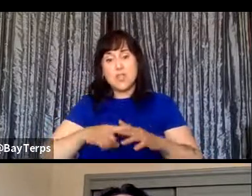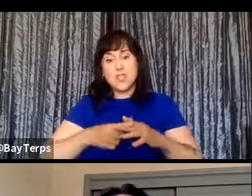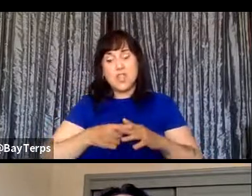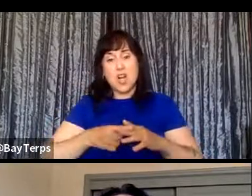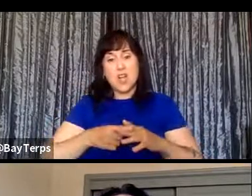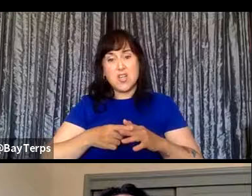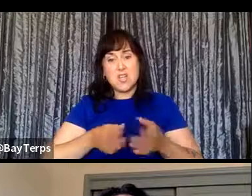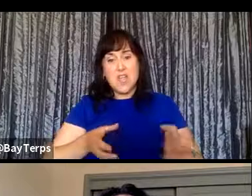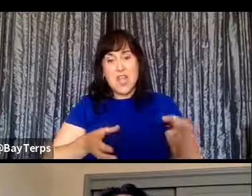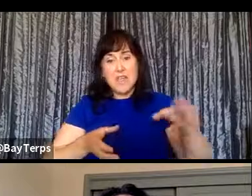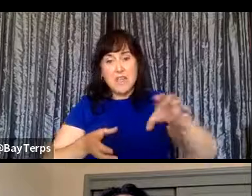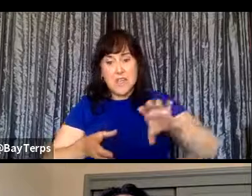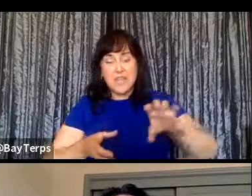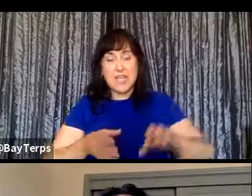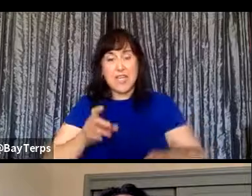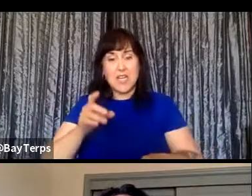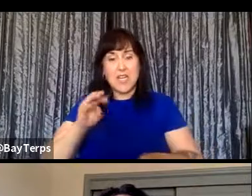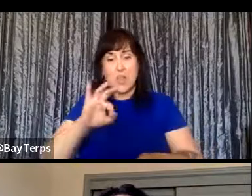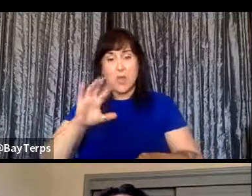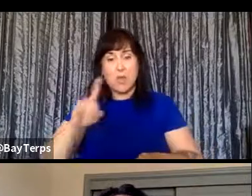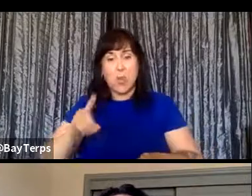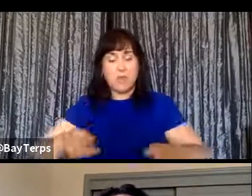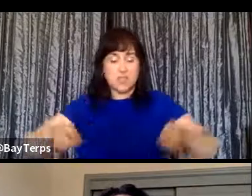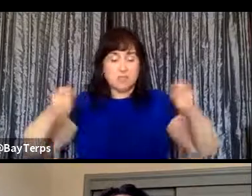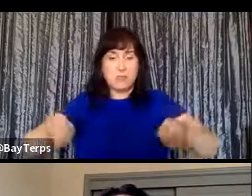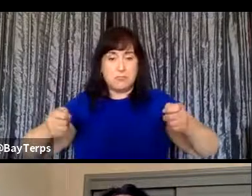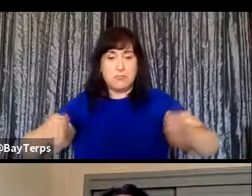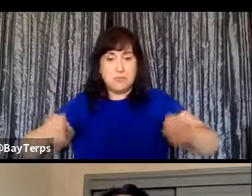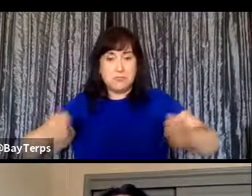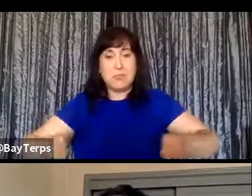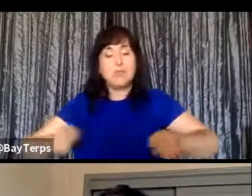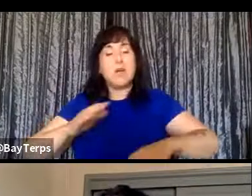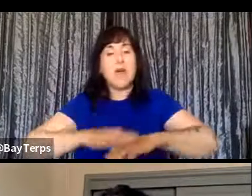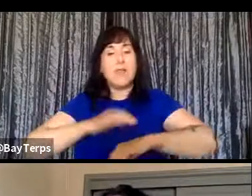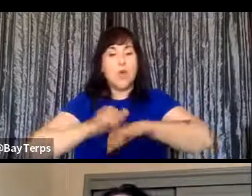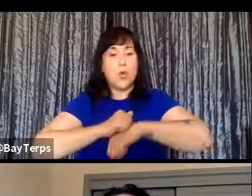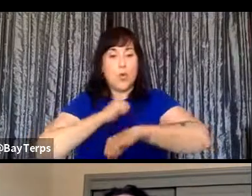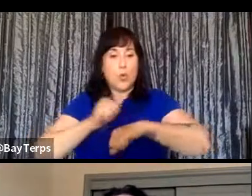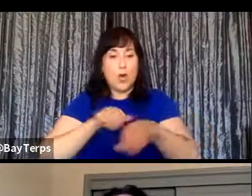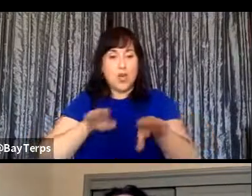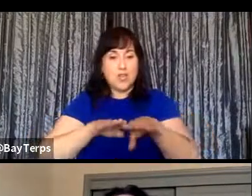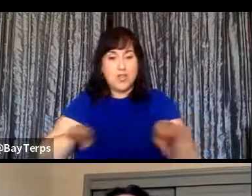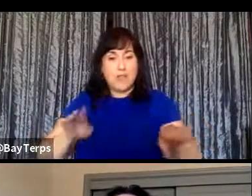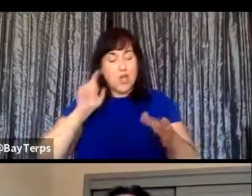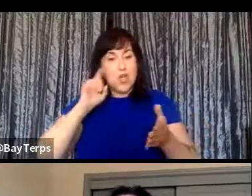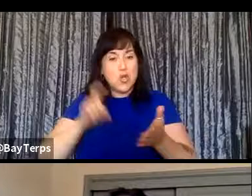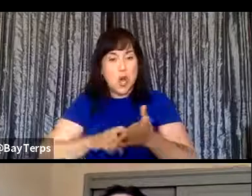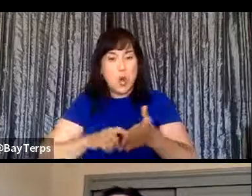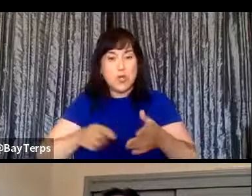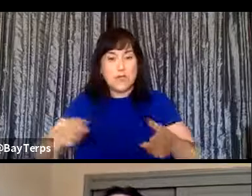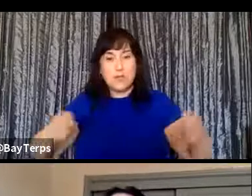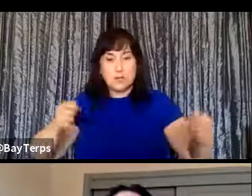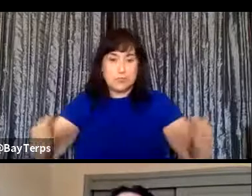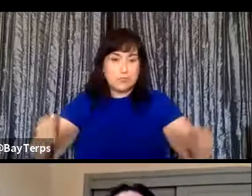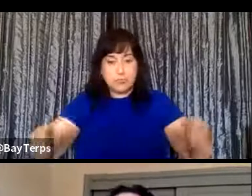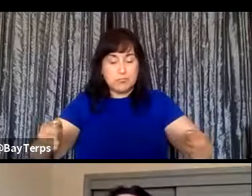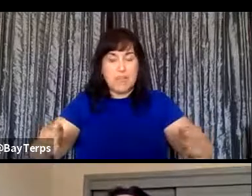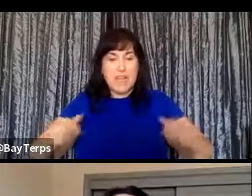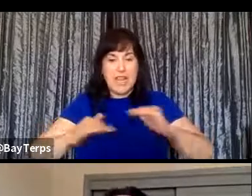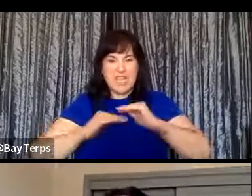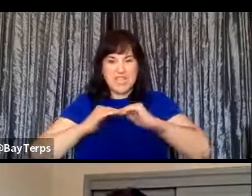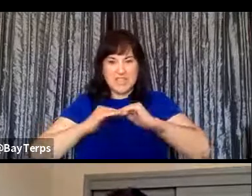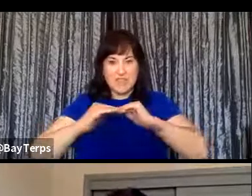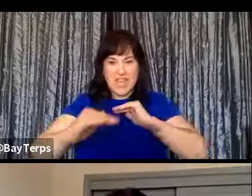it a little tap on the work surface when you've got most of your chocolate in there. You'll notice the surface tension change. It'll just get really nice and flat. That flatness is just